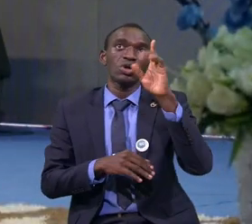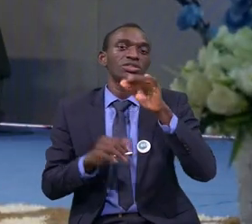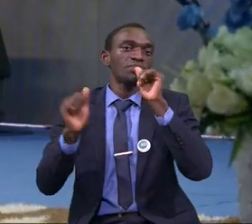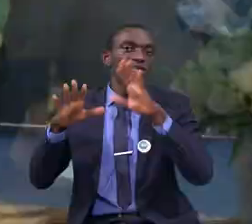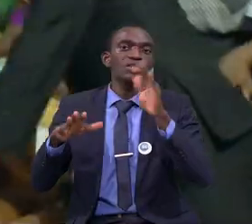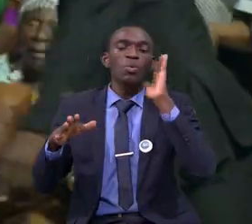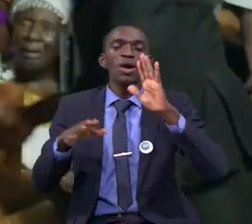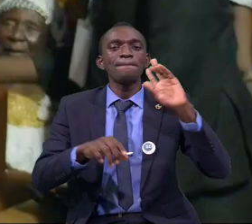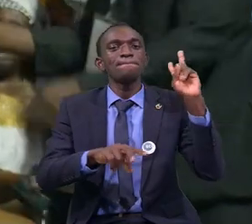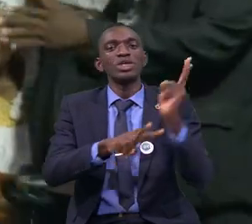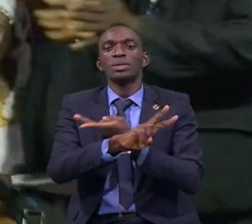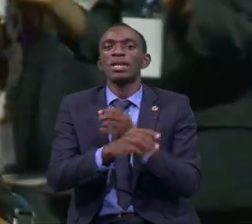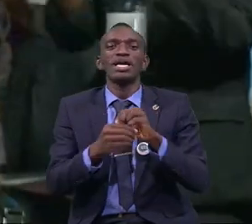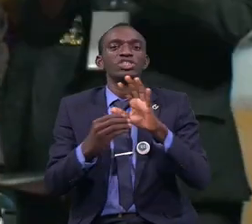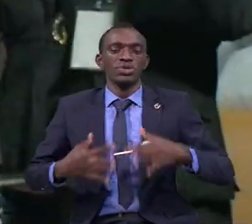your life.